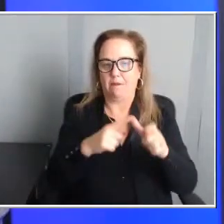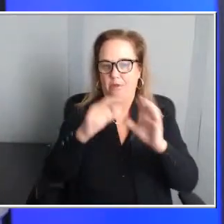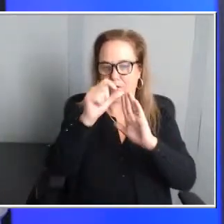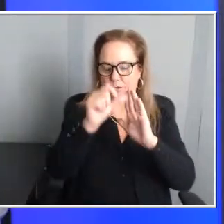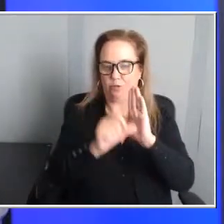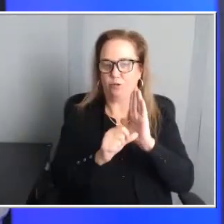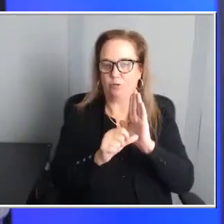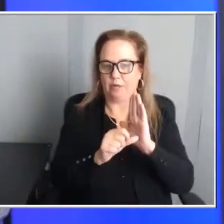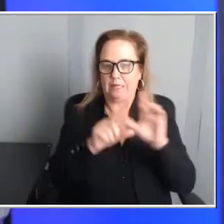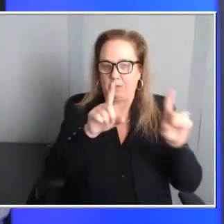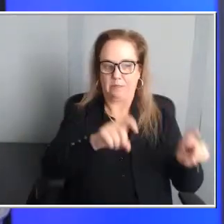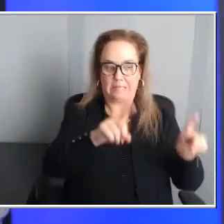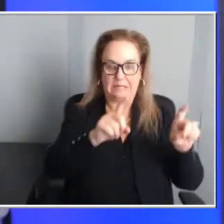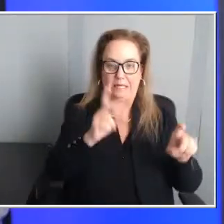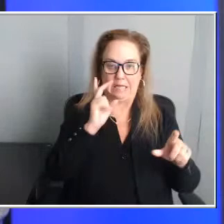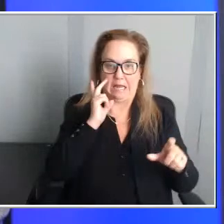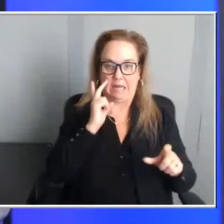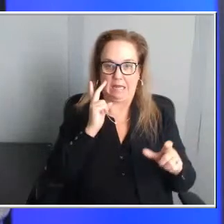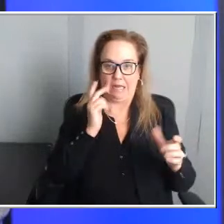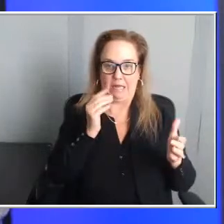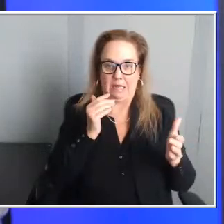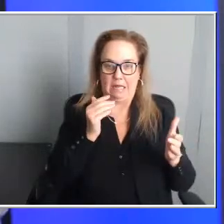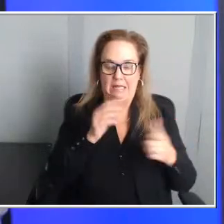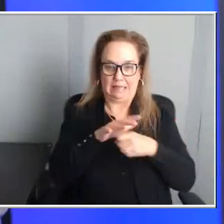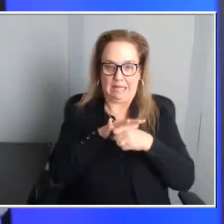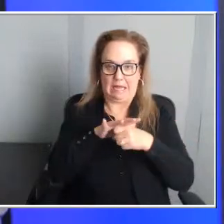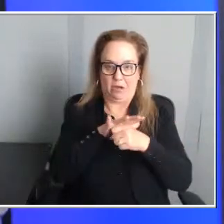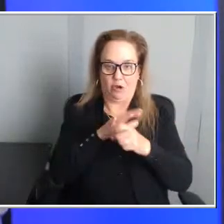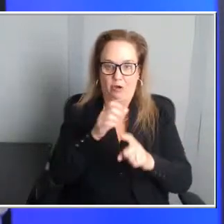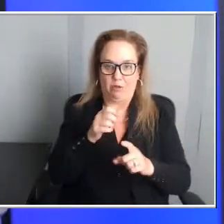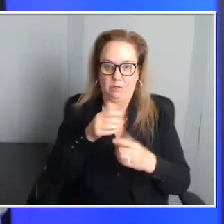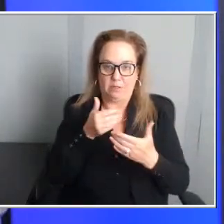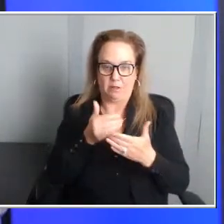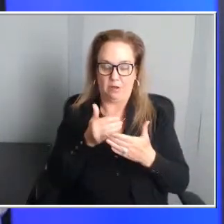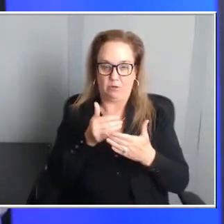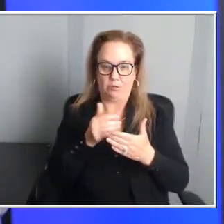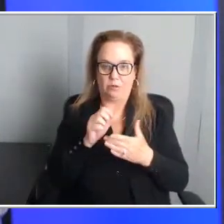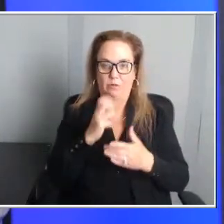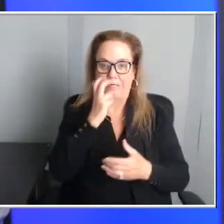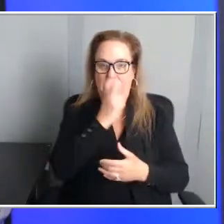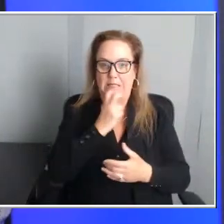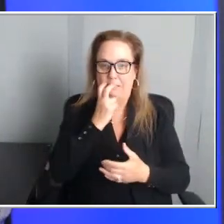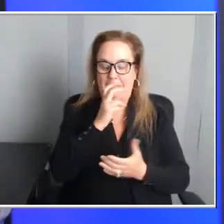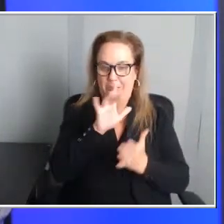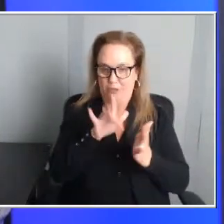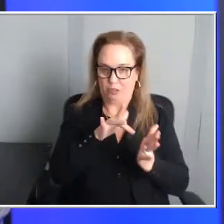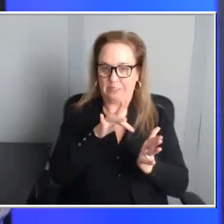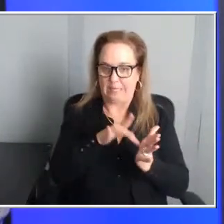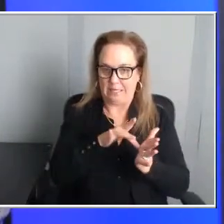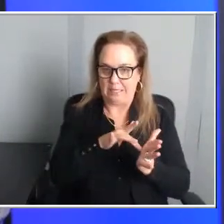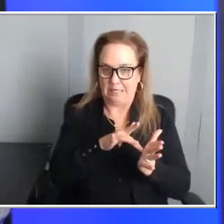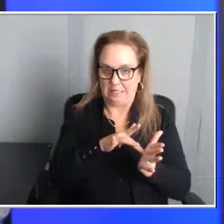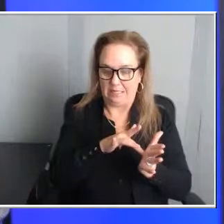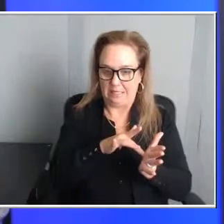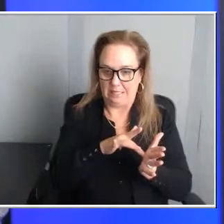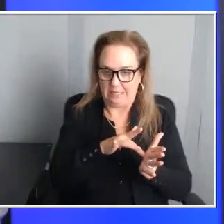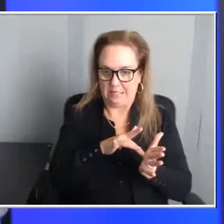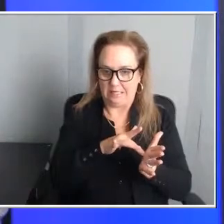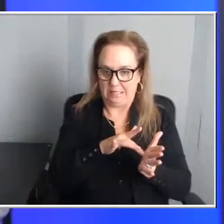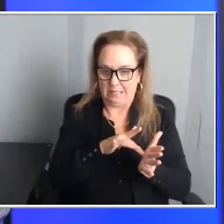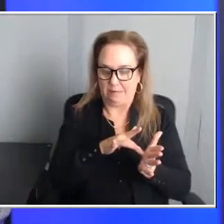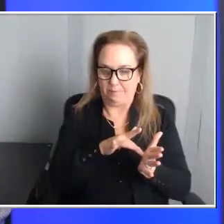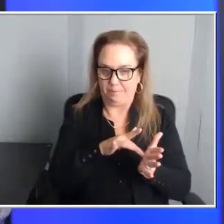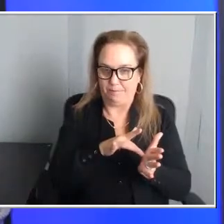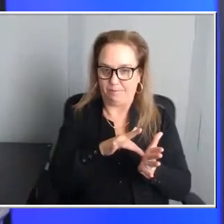were testing to see how close this area was to his speech center, and they had a